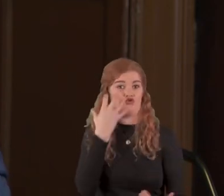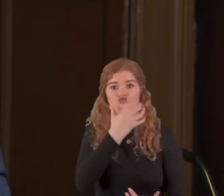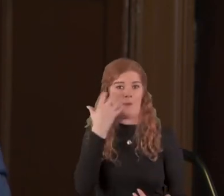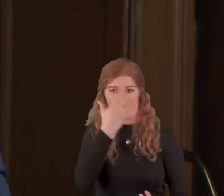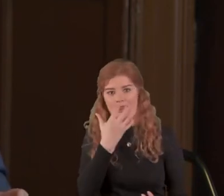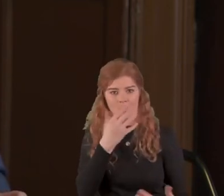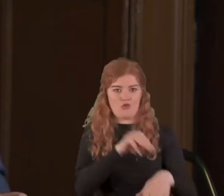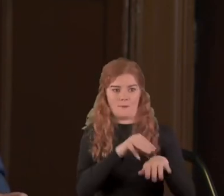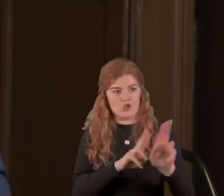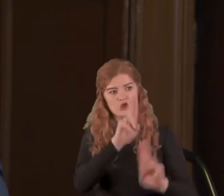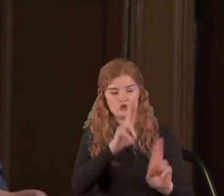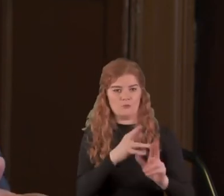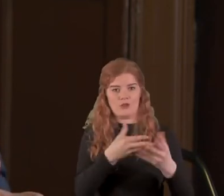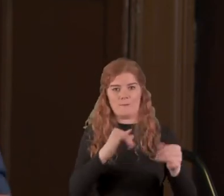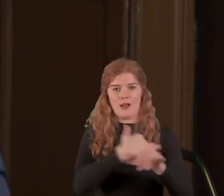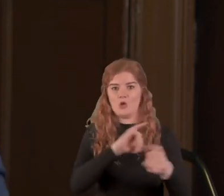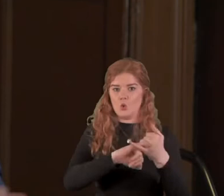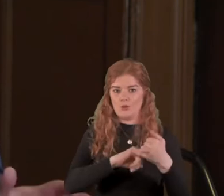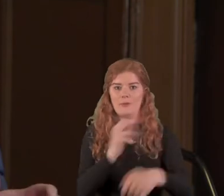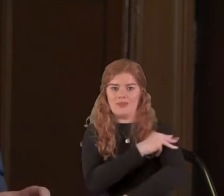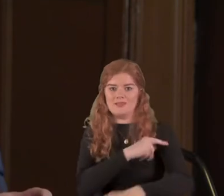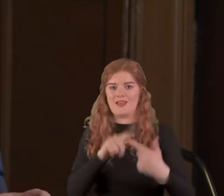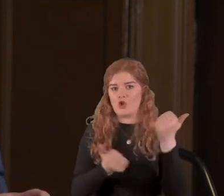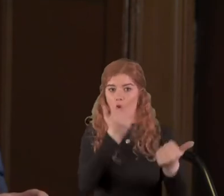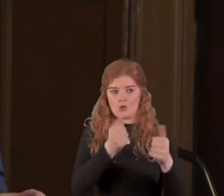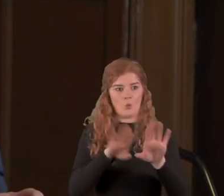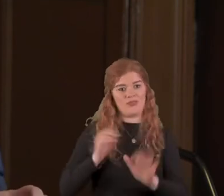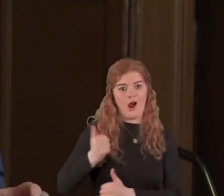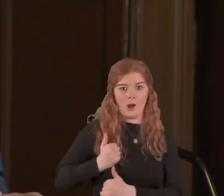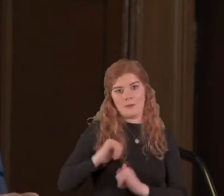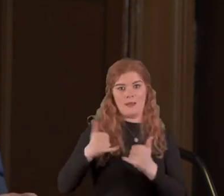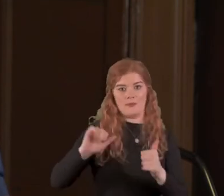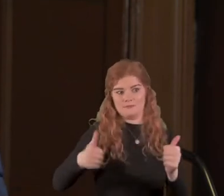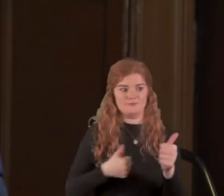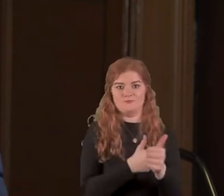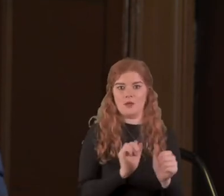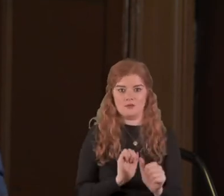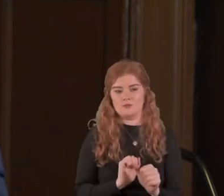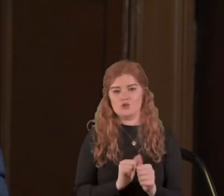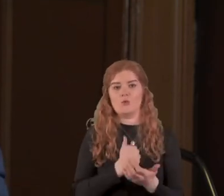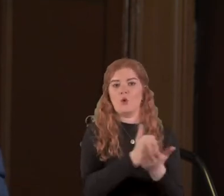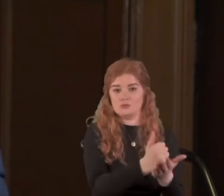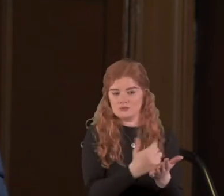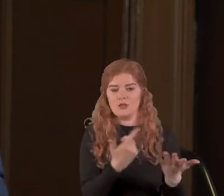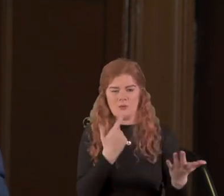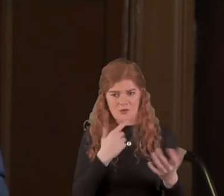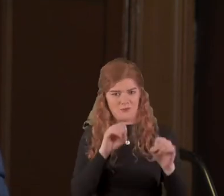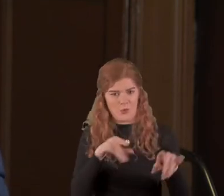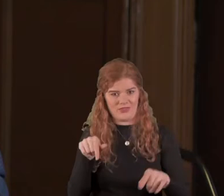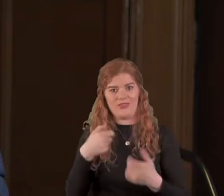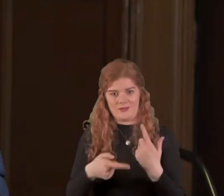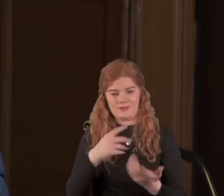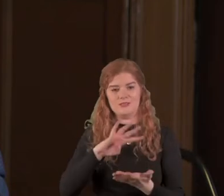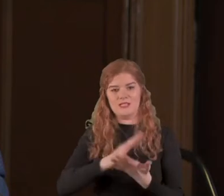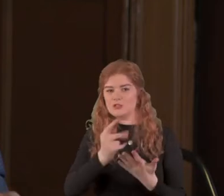matter to be dealt with by the police and by the courts, with the army merely in support, of course they knew in